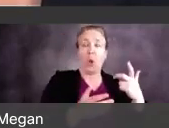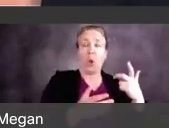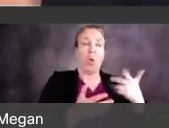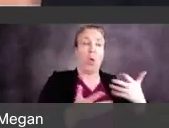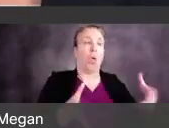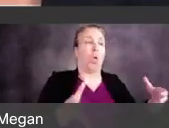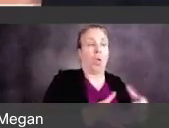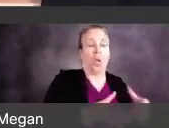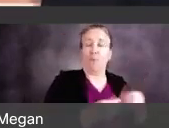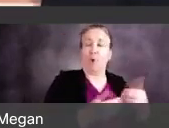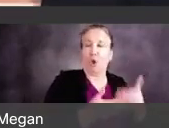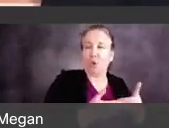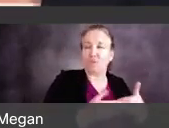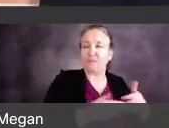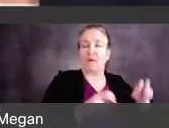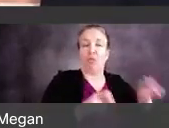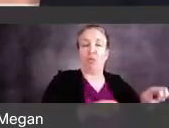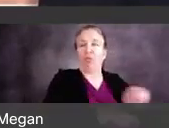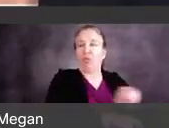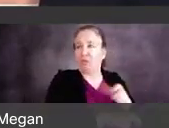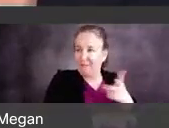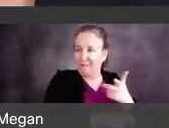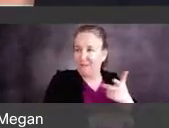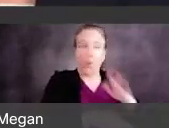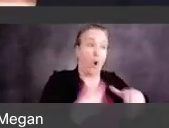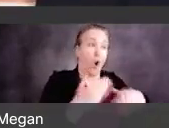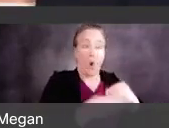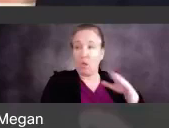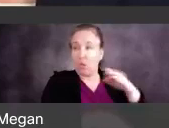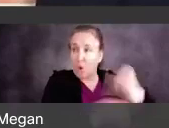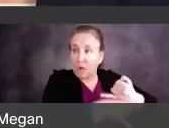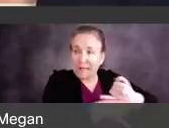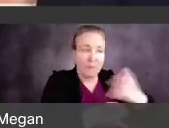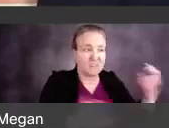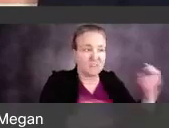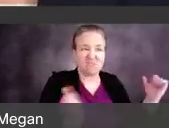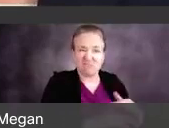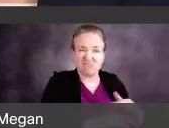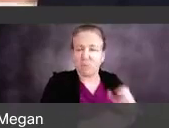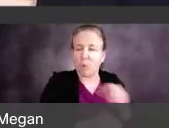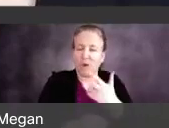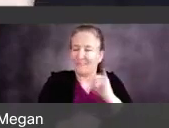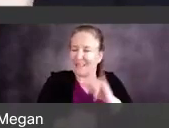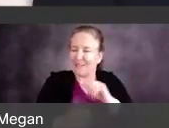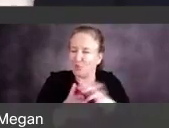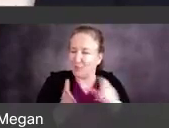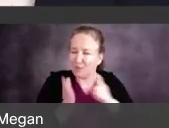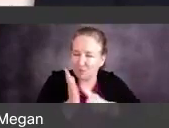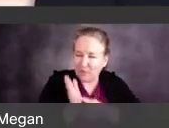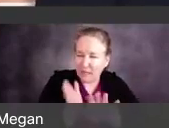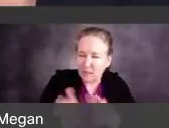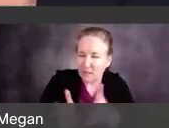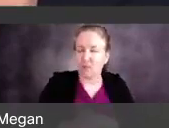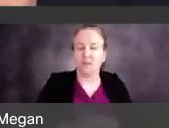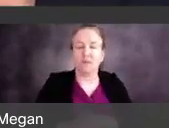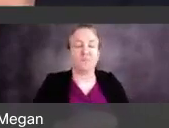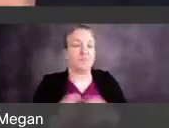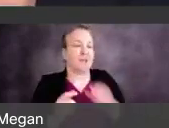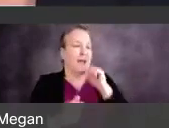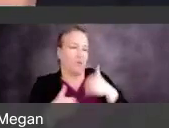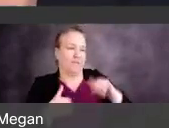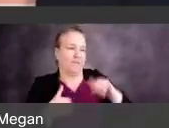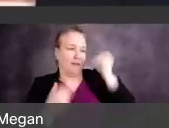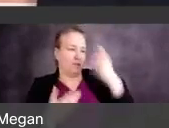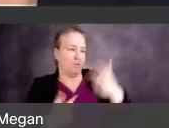feet or an all in-person model? Or is that just too much to keep track of right now? I don't have that